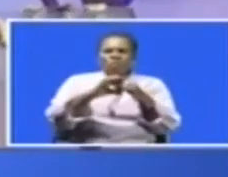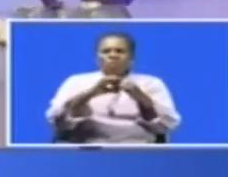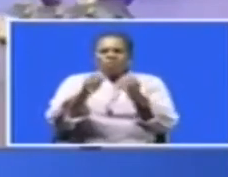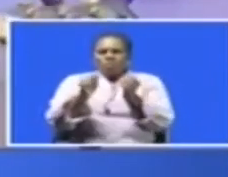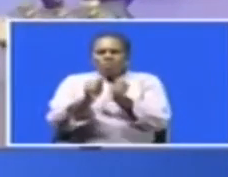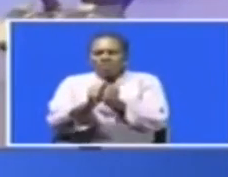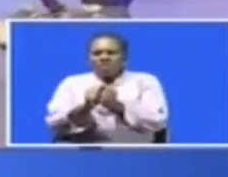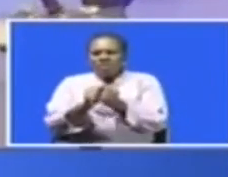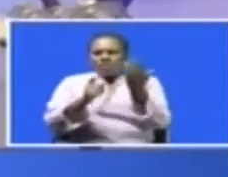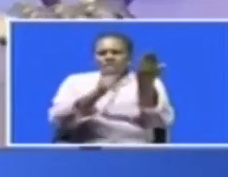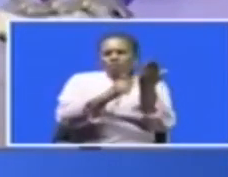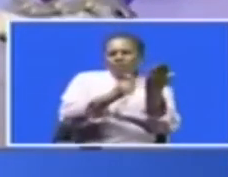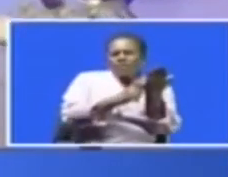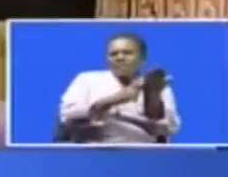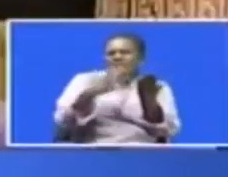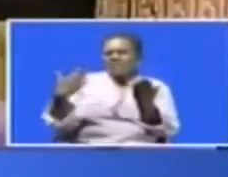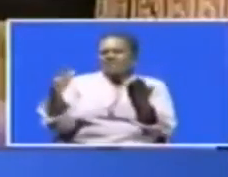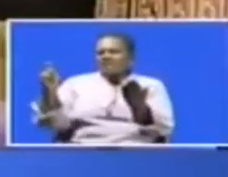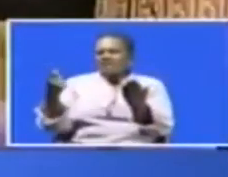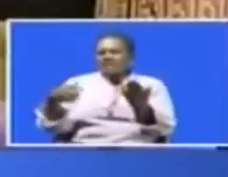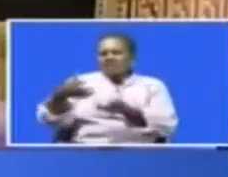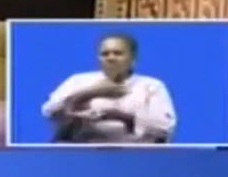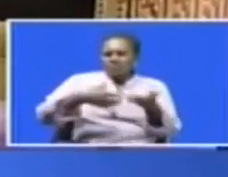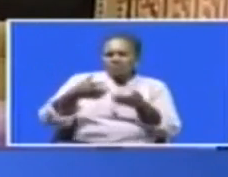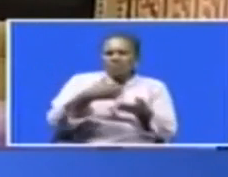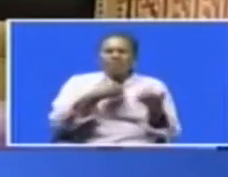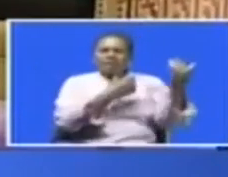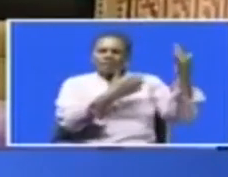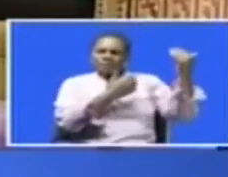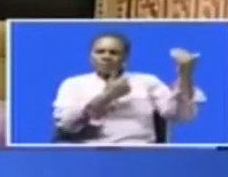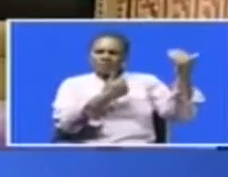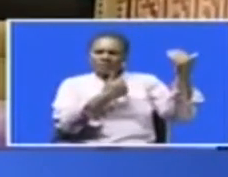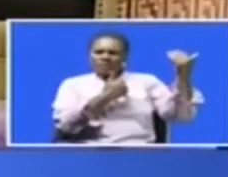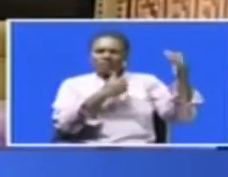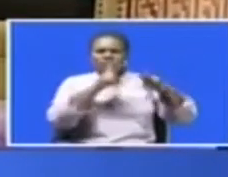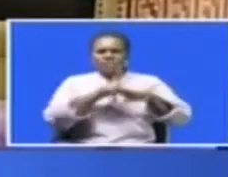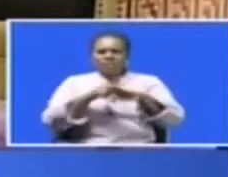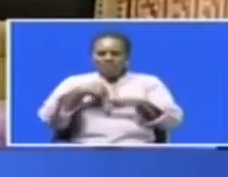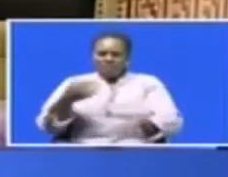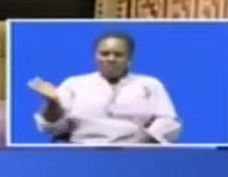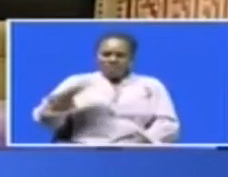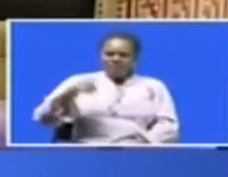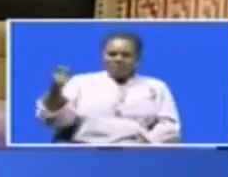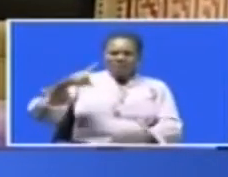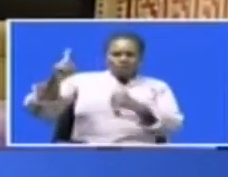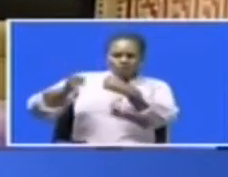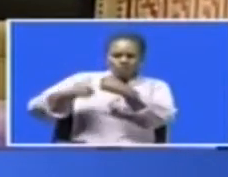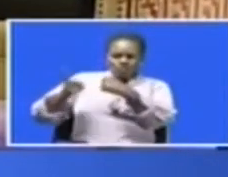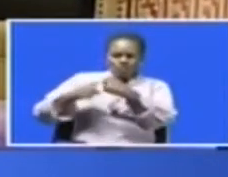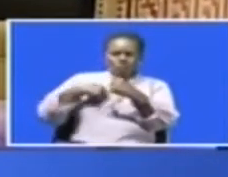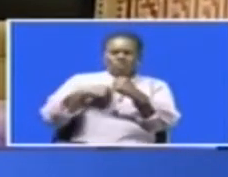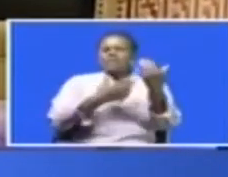kind of with the Swahili hook or whatnot. So I'm really excited. So we should be expecting that by the time I return in June. So I should be expecting that